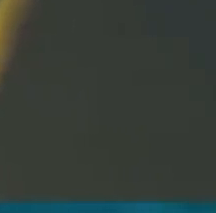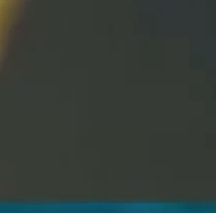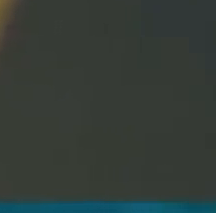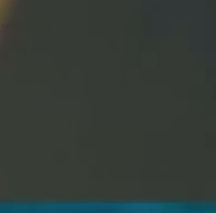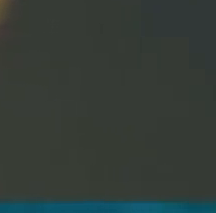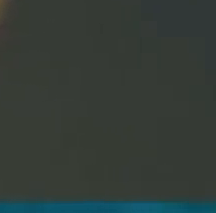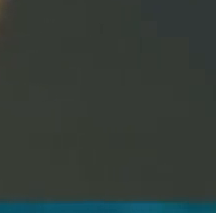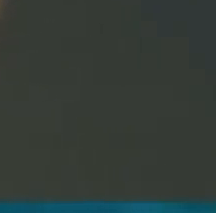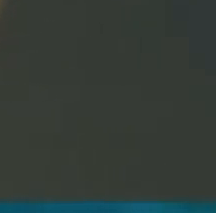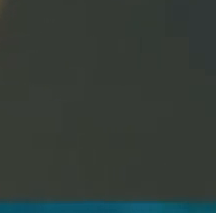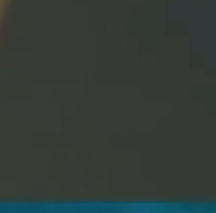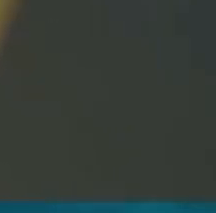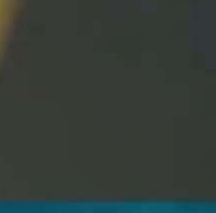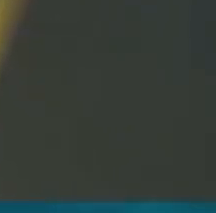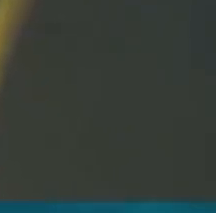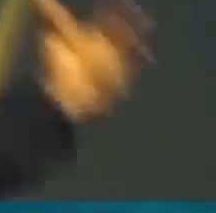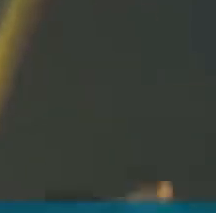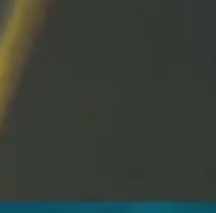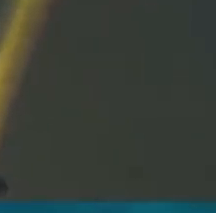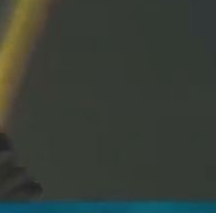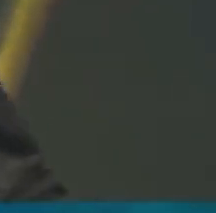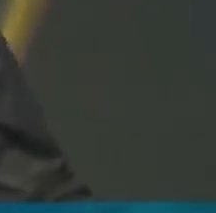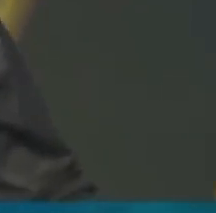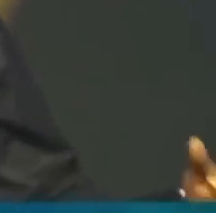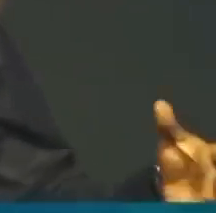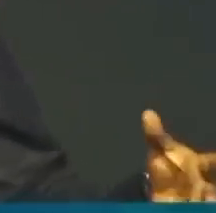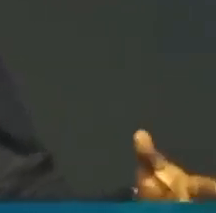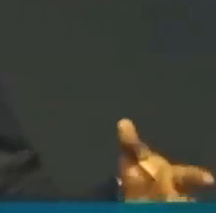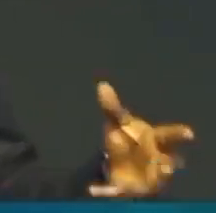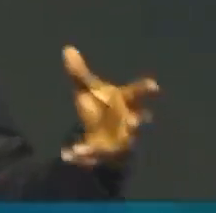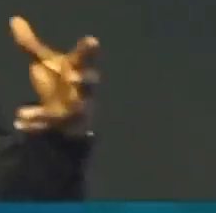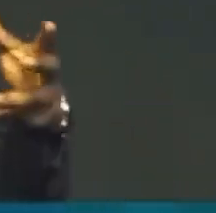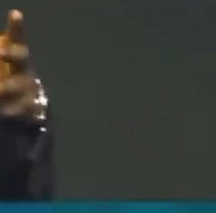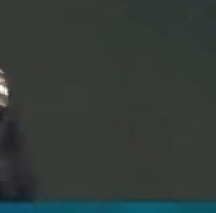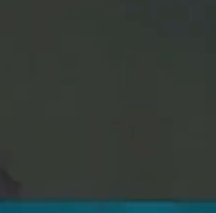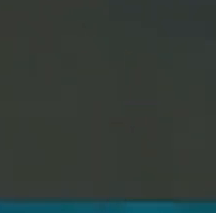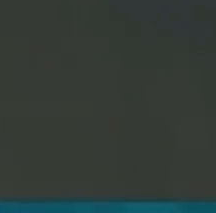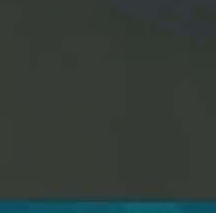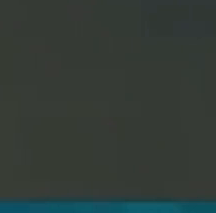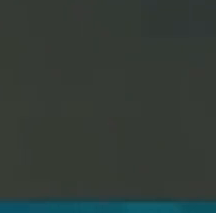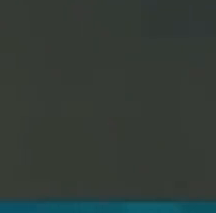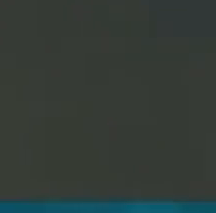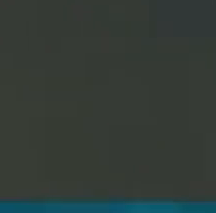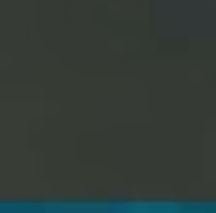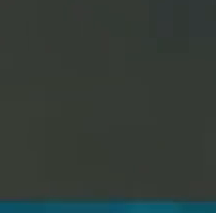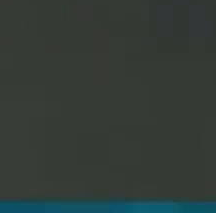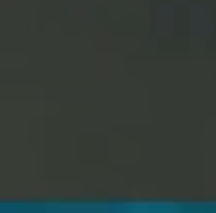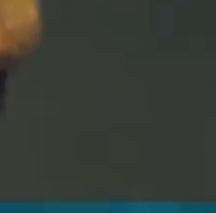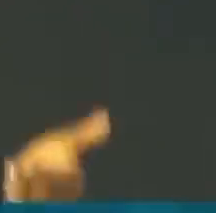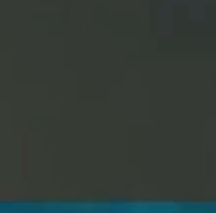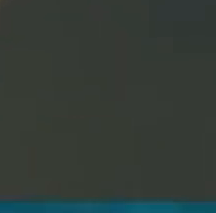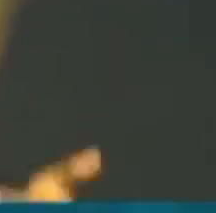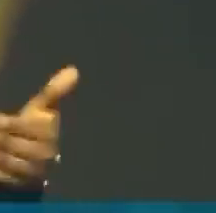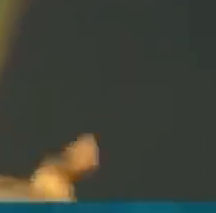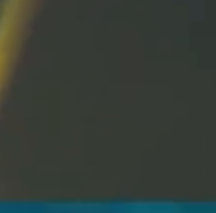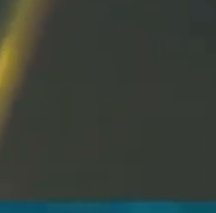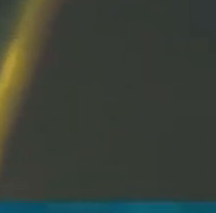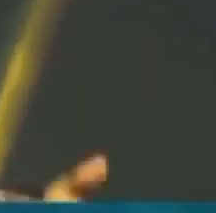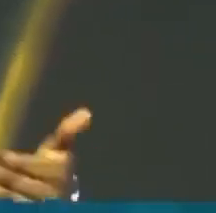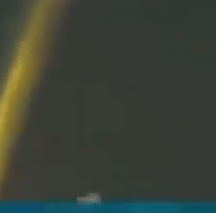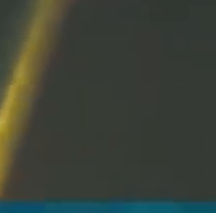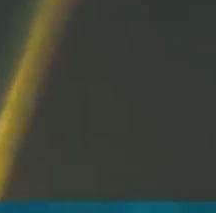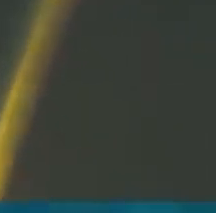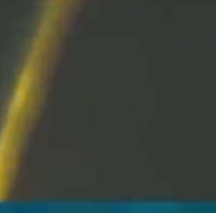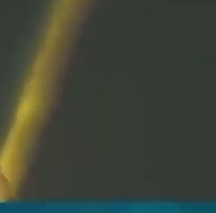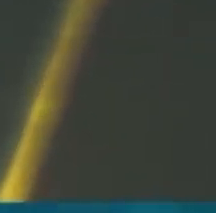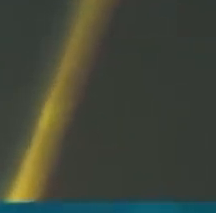speak. God who in sundry times and diverse manners speak in time past to the fathers by